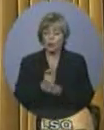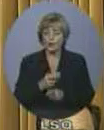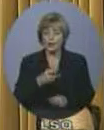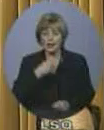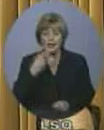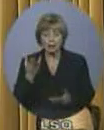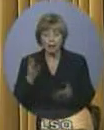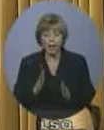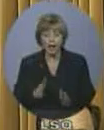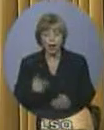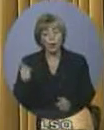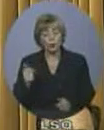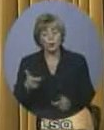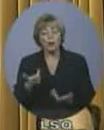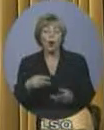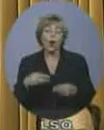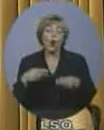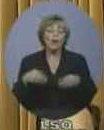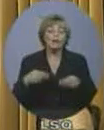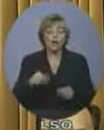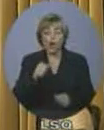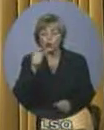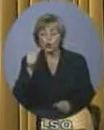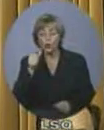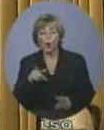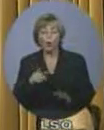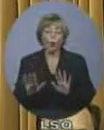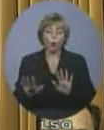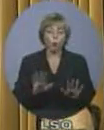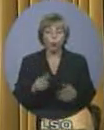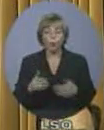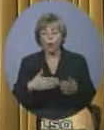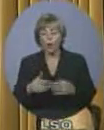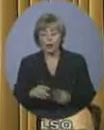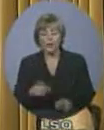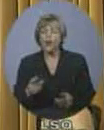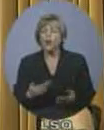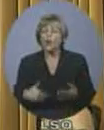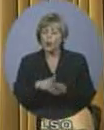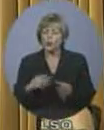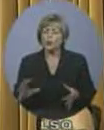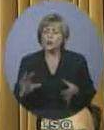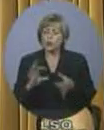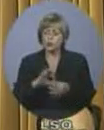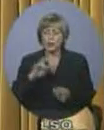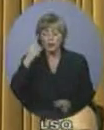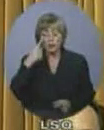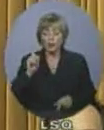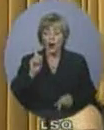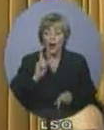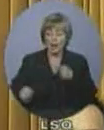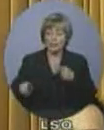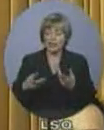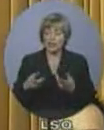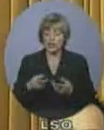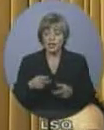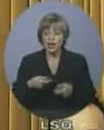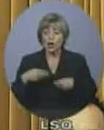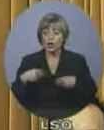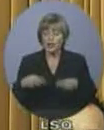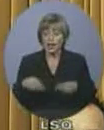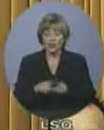rather than joining our government in getting tough on traffickers and producers of drugs. On Monday, he said he would reintroduce a